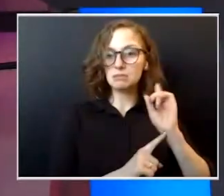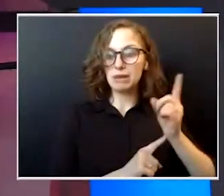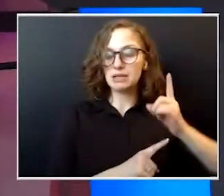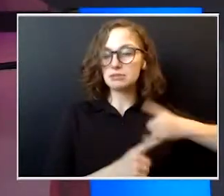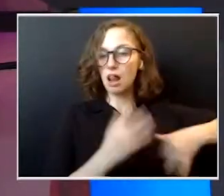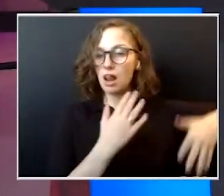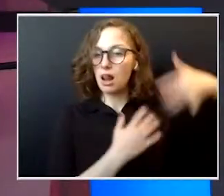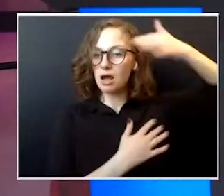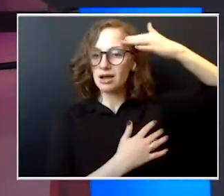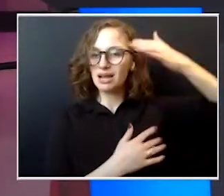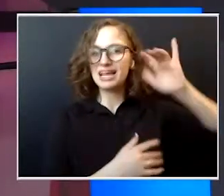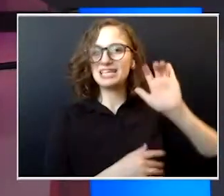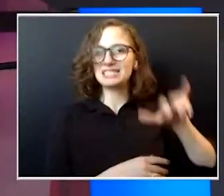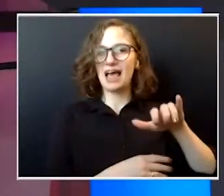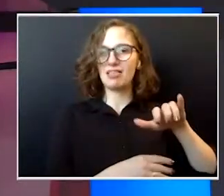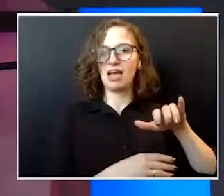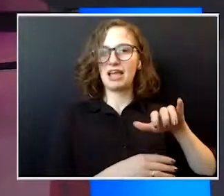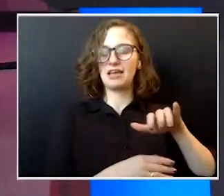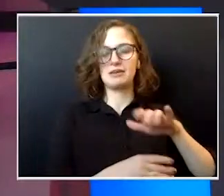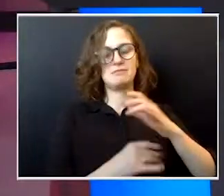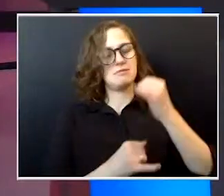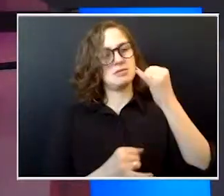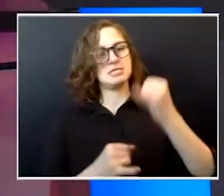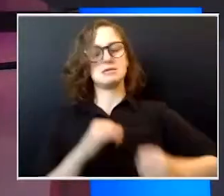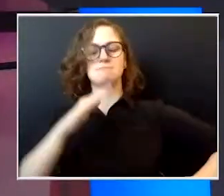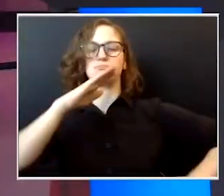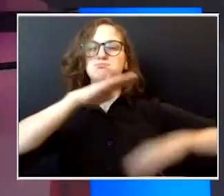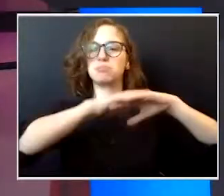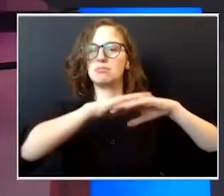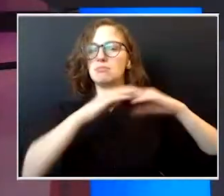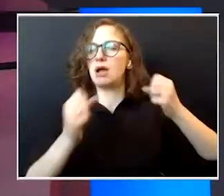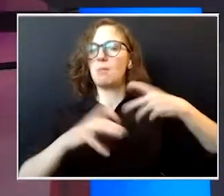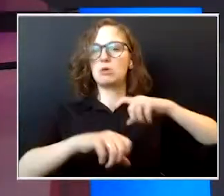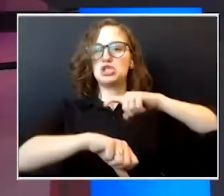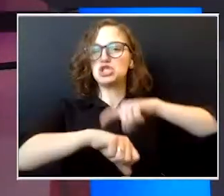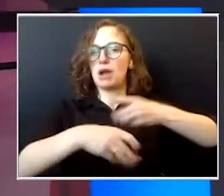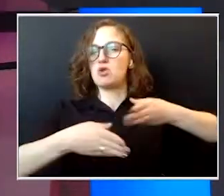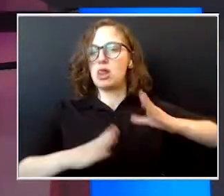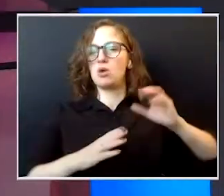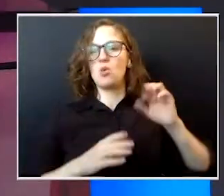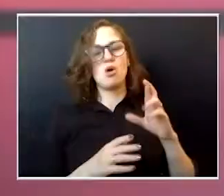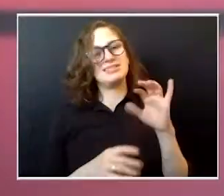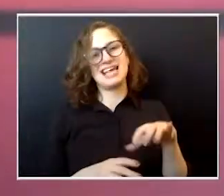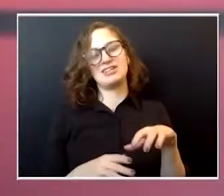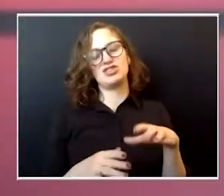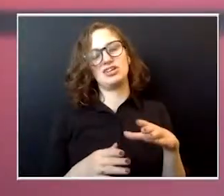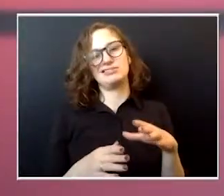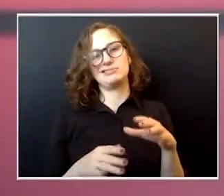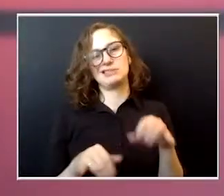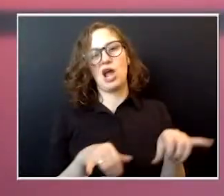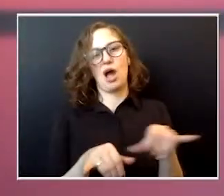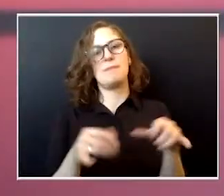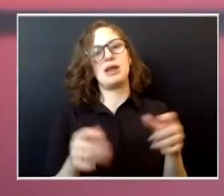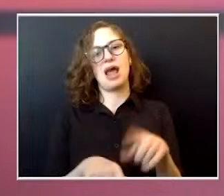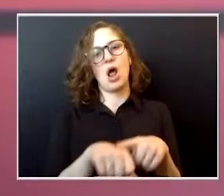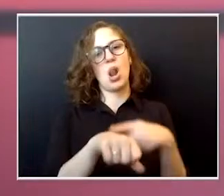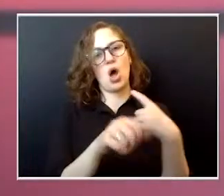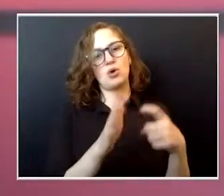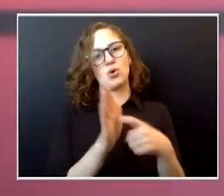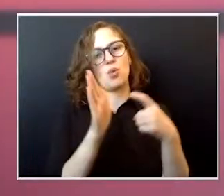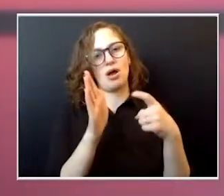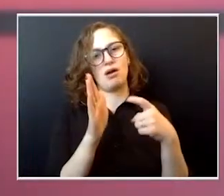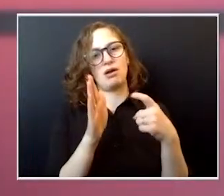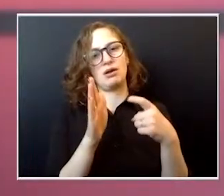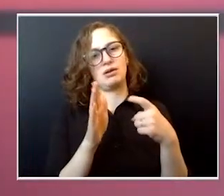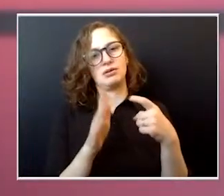longer than 18 minutes, or 18 minutes is just how long it takes to do what you've got to do? 18 is individual to what took. What happened